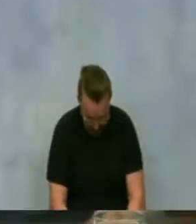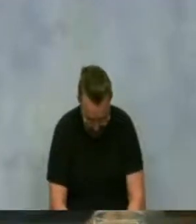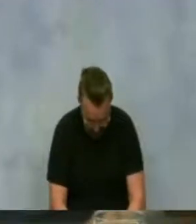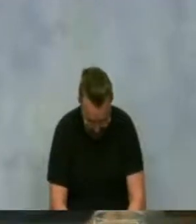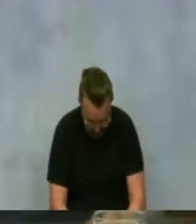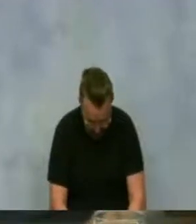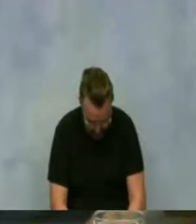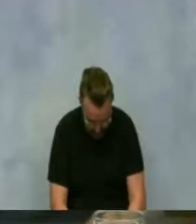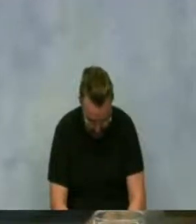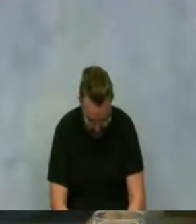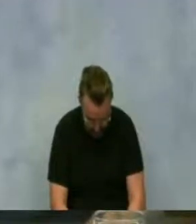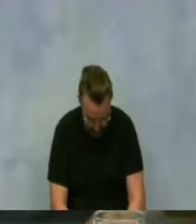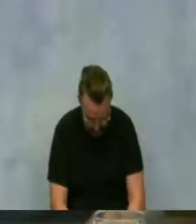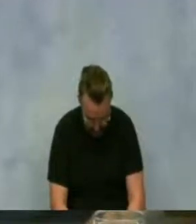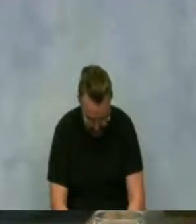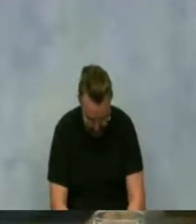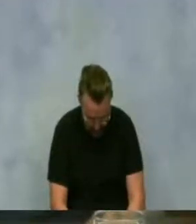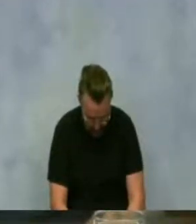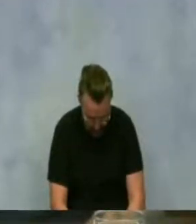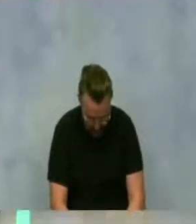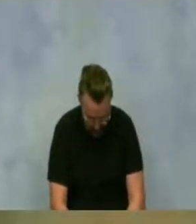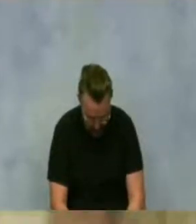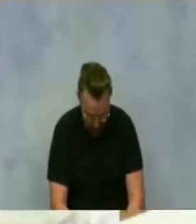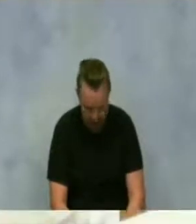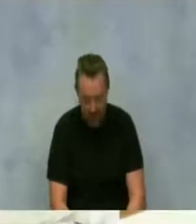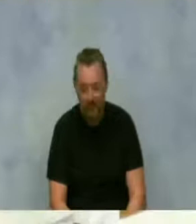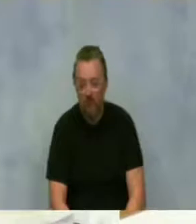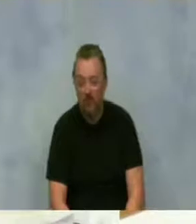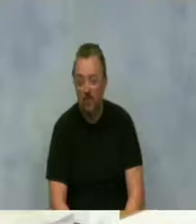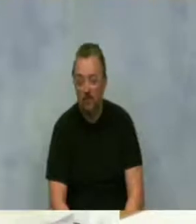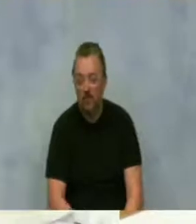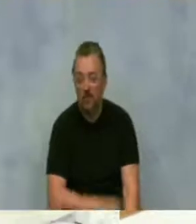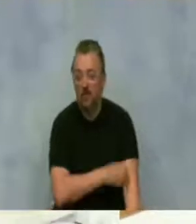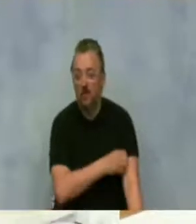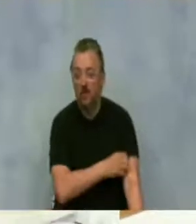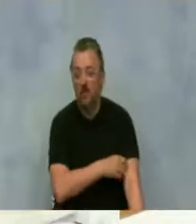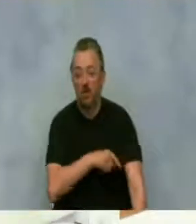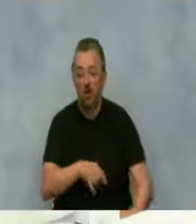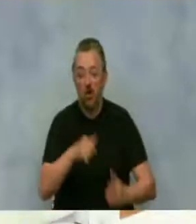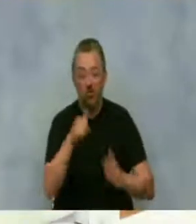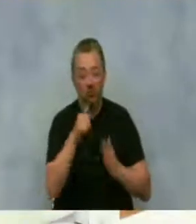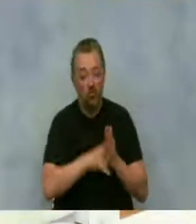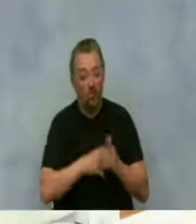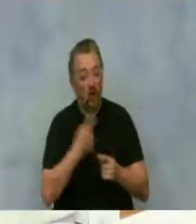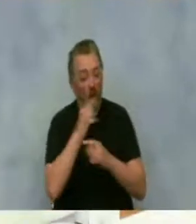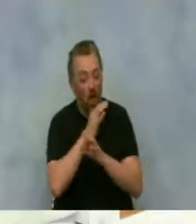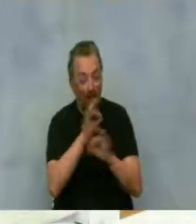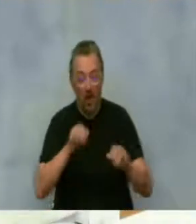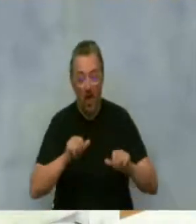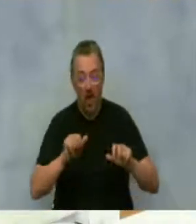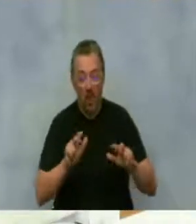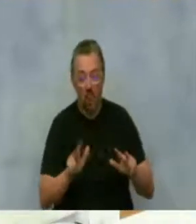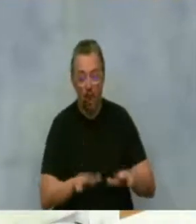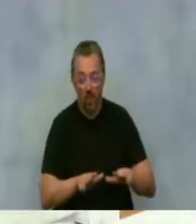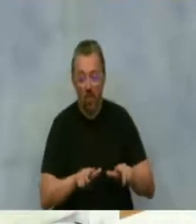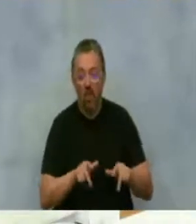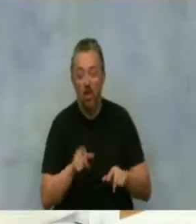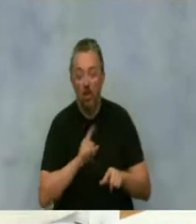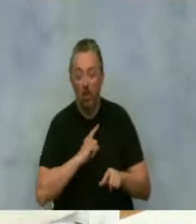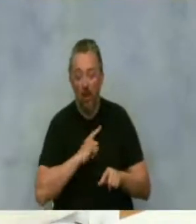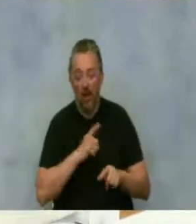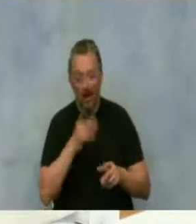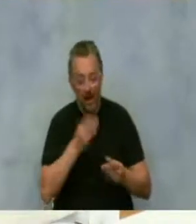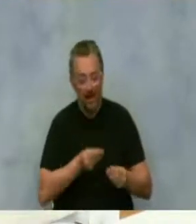Annette. Thank you, Chair. This report seeks committee approval to submit the annual assurance statement to the Scottish